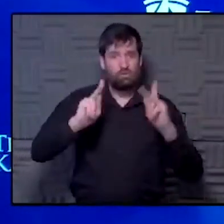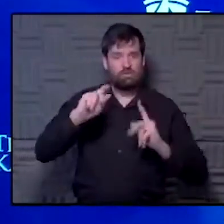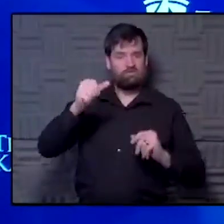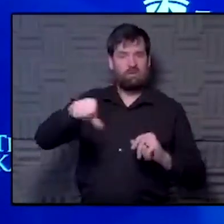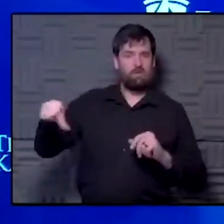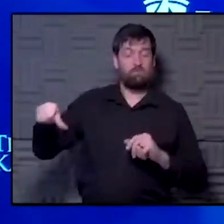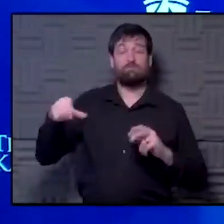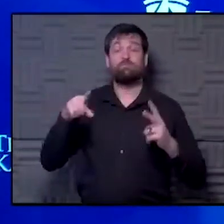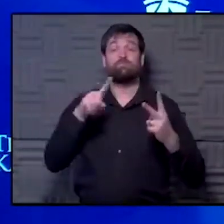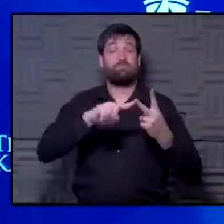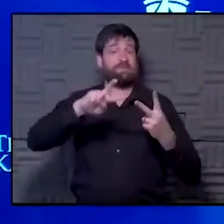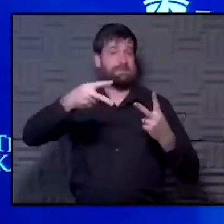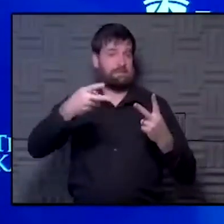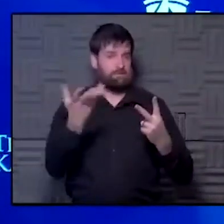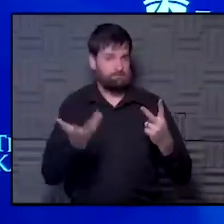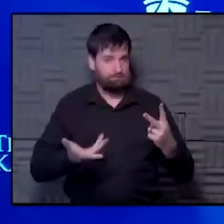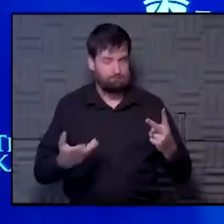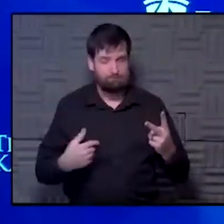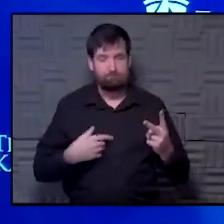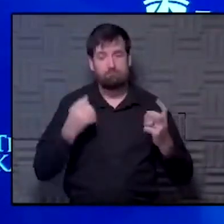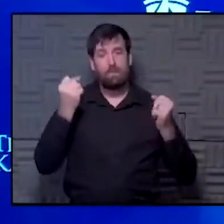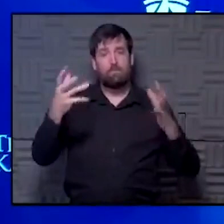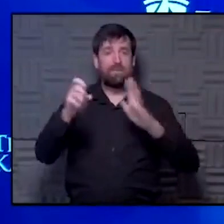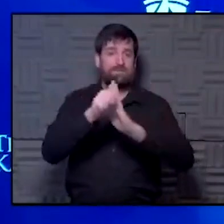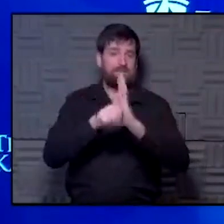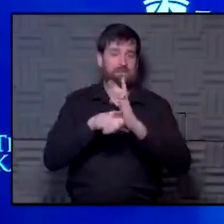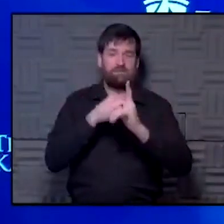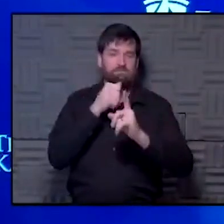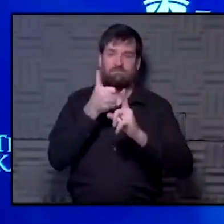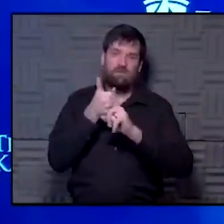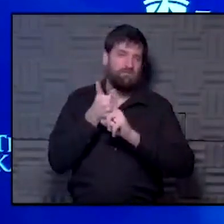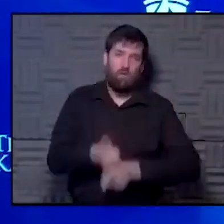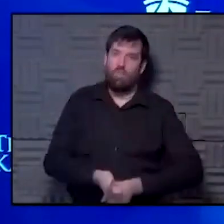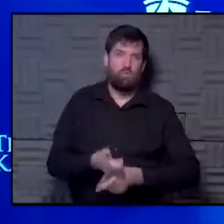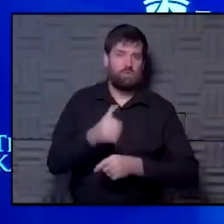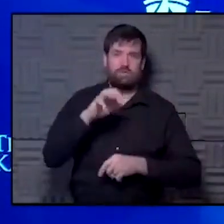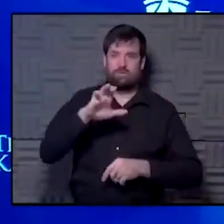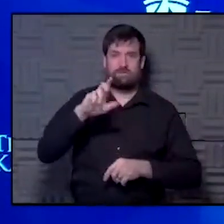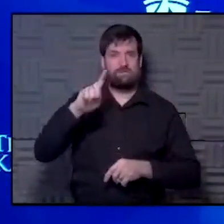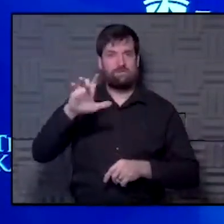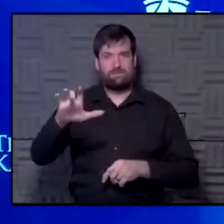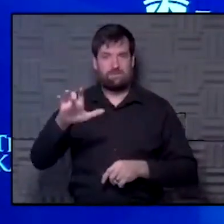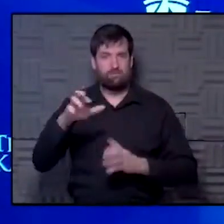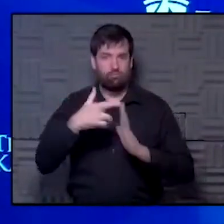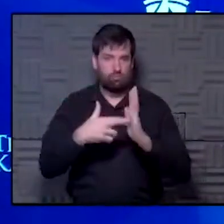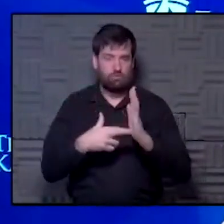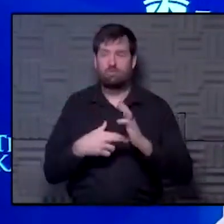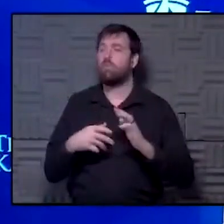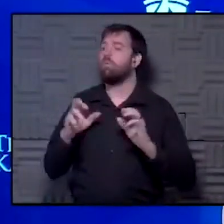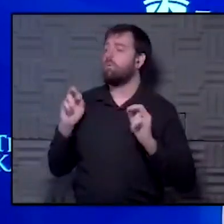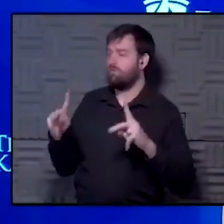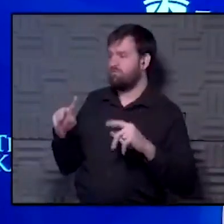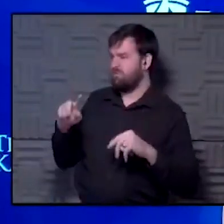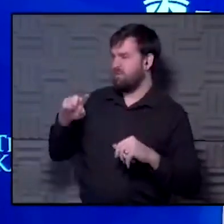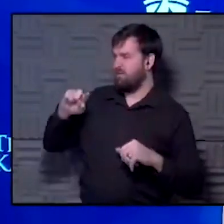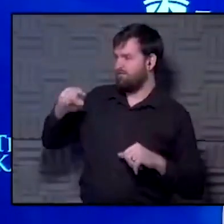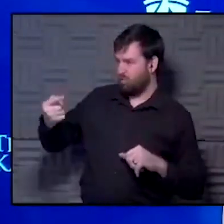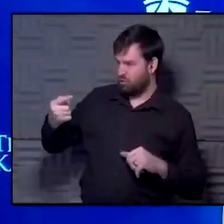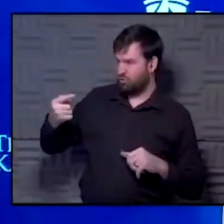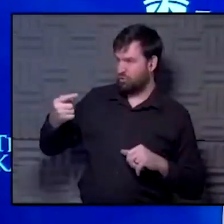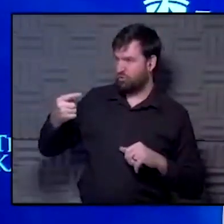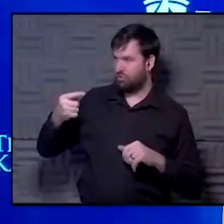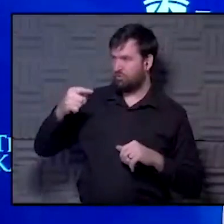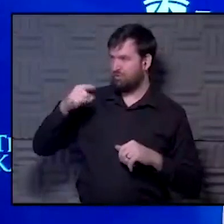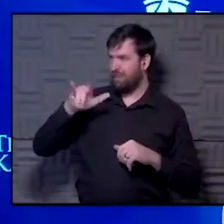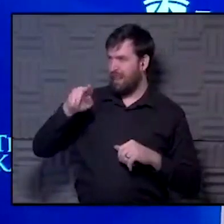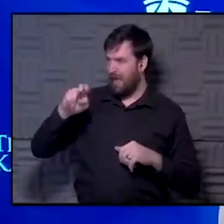handle it. The second thing is that many states aren't following the CDC guidelines. So they've said, okay, we're going to do first in line